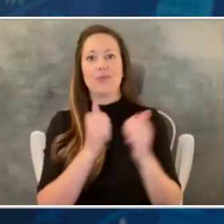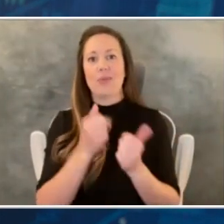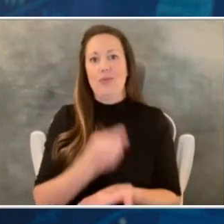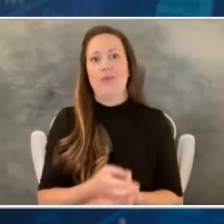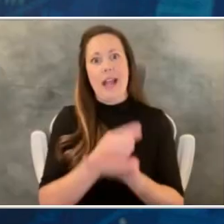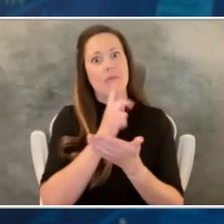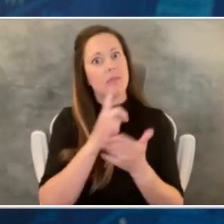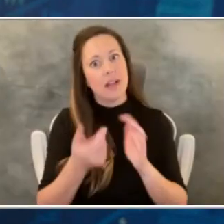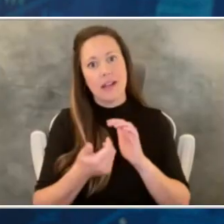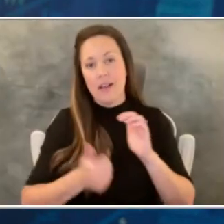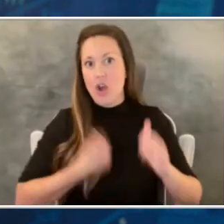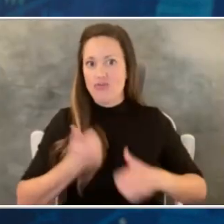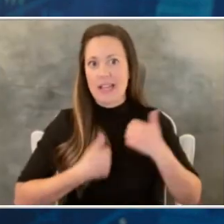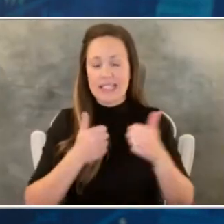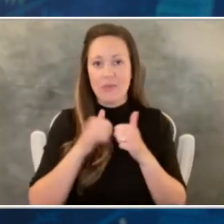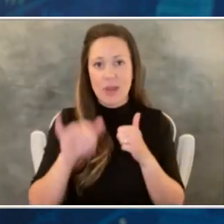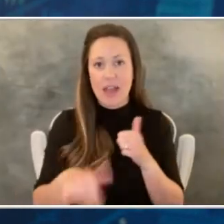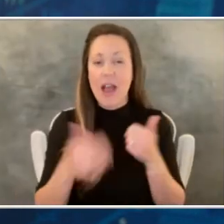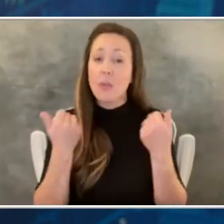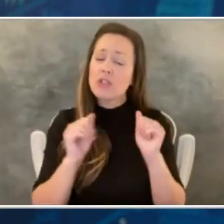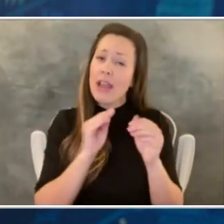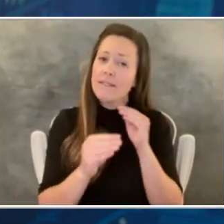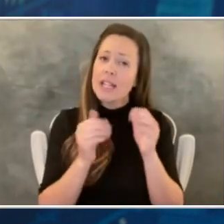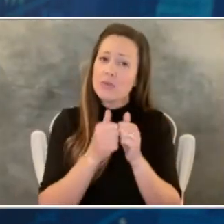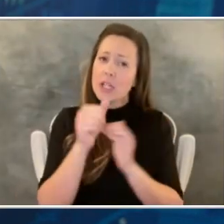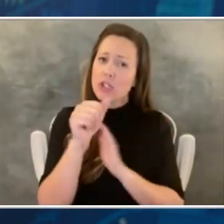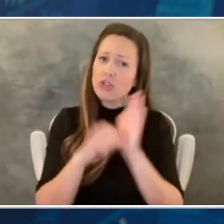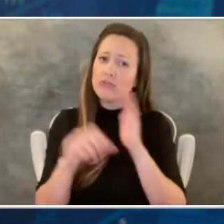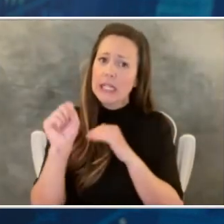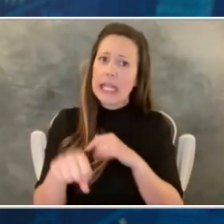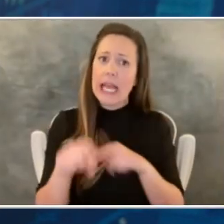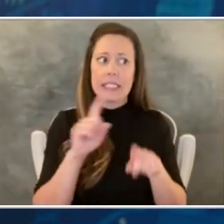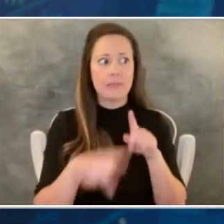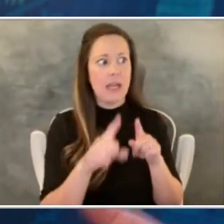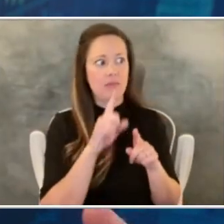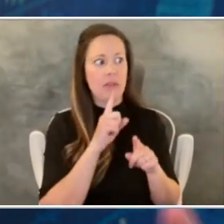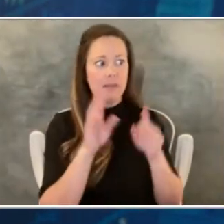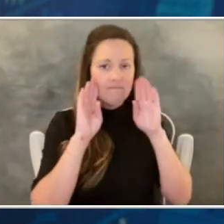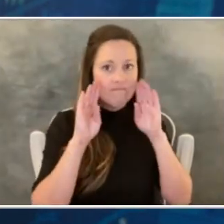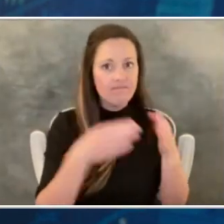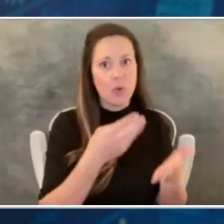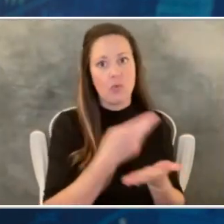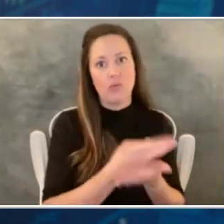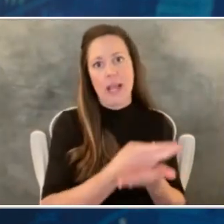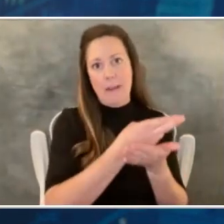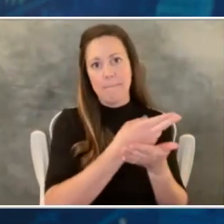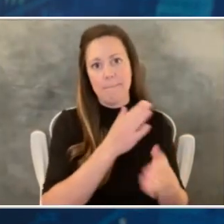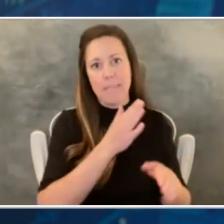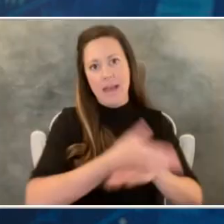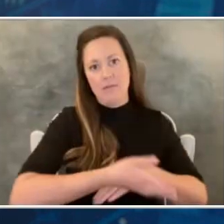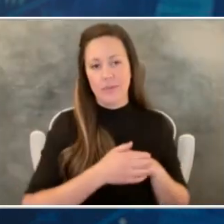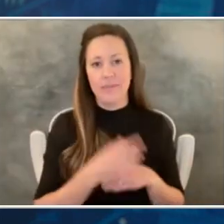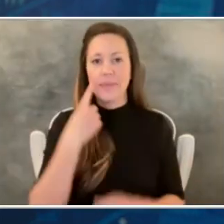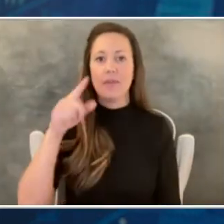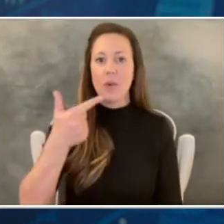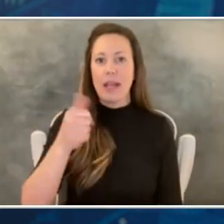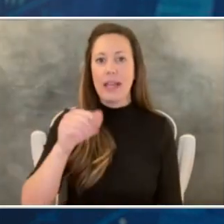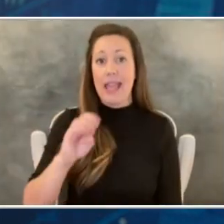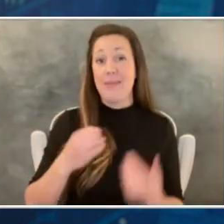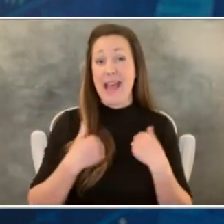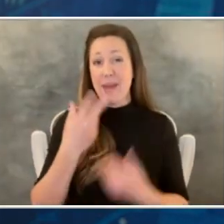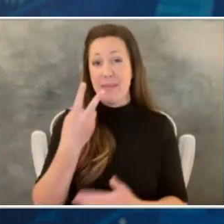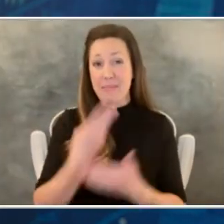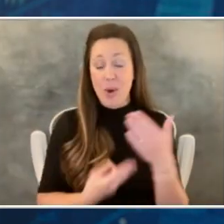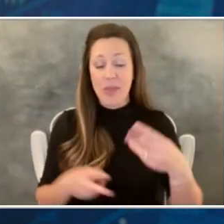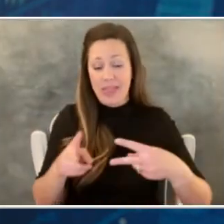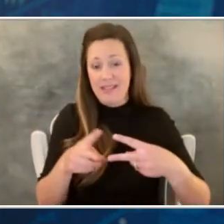to fix things as well as possible so we can be as aggressive as possible afterwards. And for Gabe, he unfortunately had both the MCL repair and the meniscus repair where we